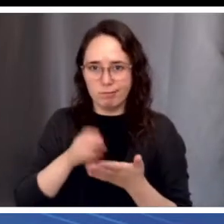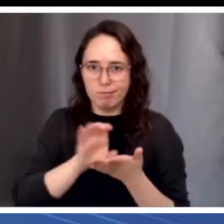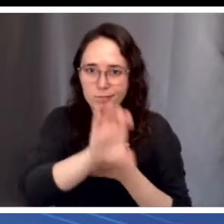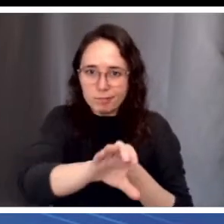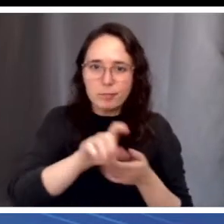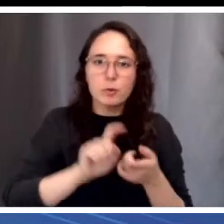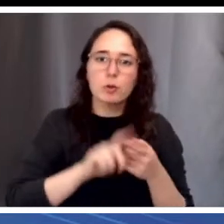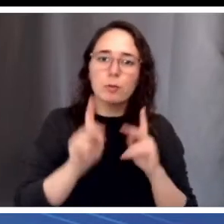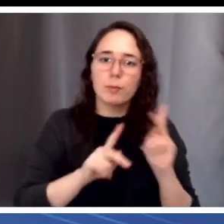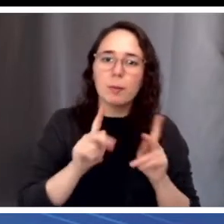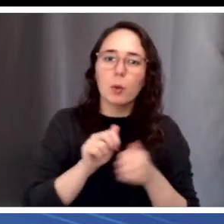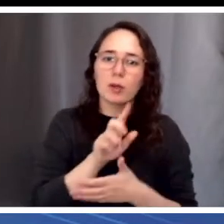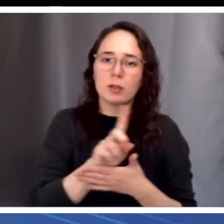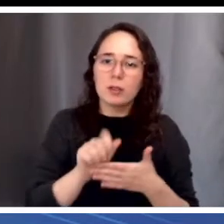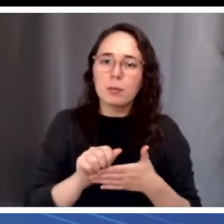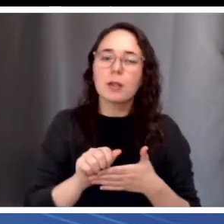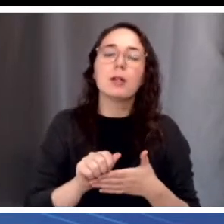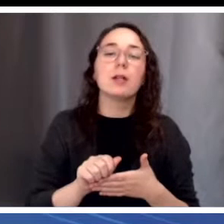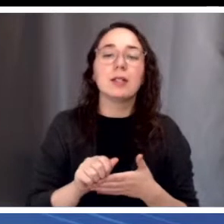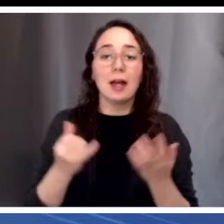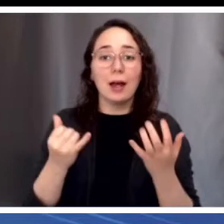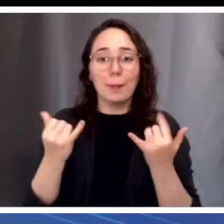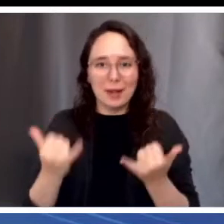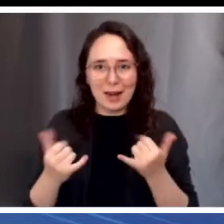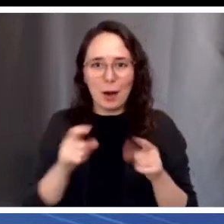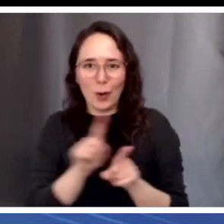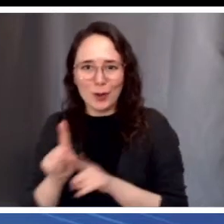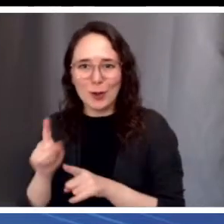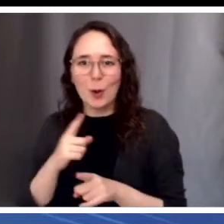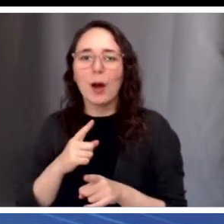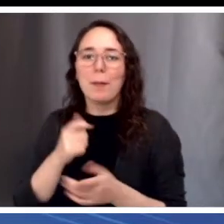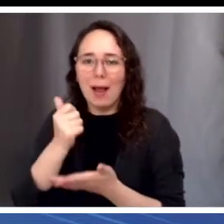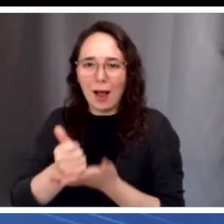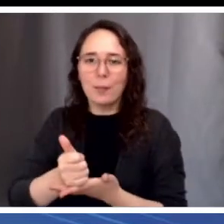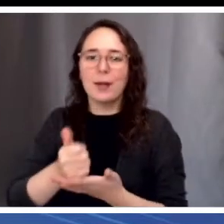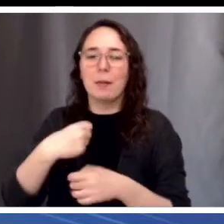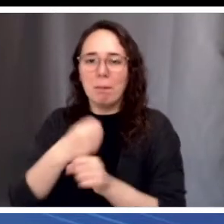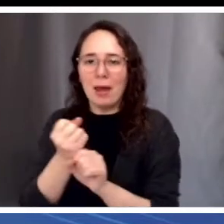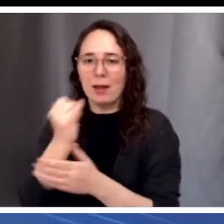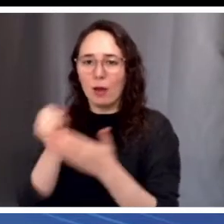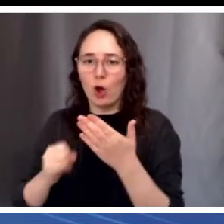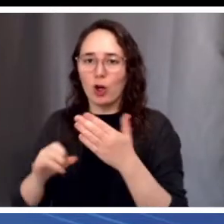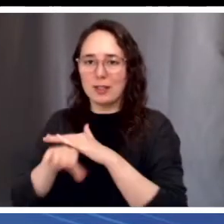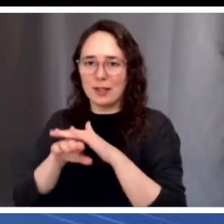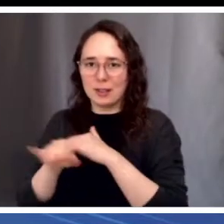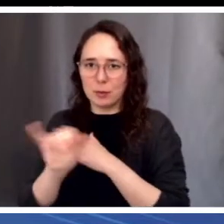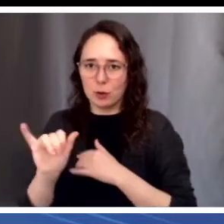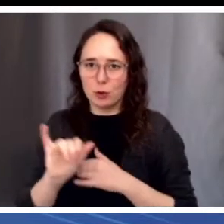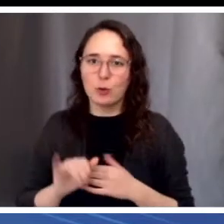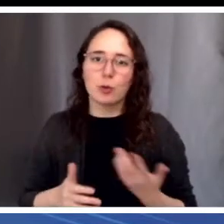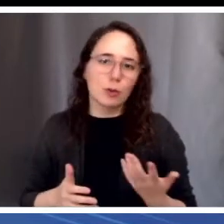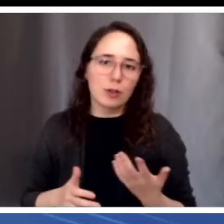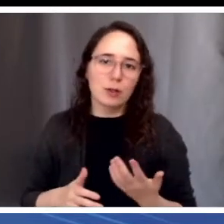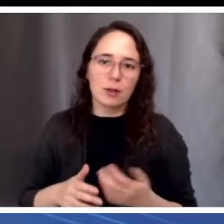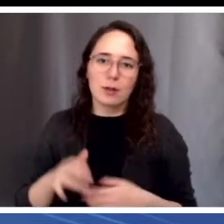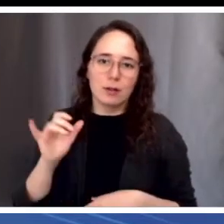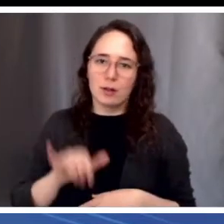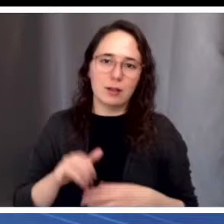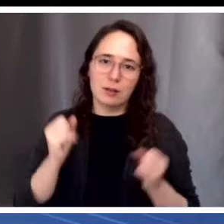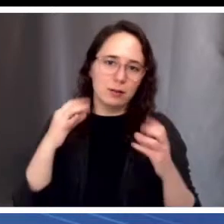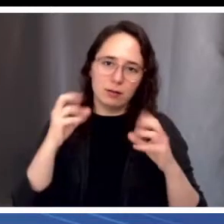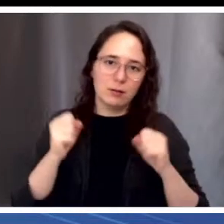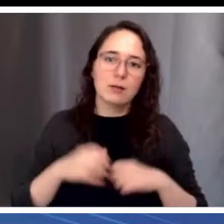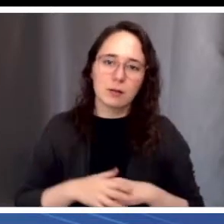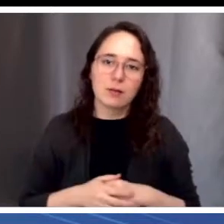to participate in the arts. I was now able to make the arts accessible with my voice. There is no greater gift that I've been given in this life. So